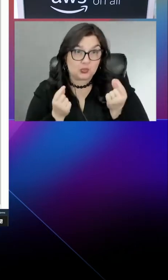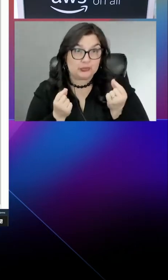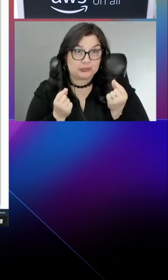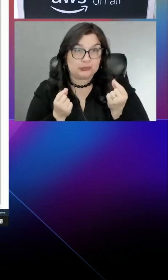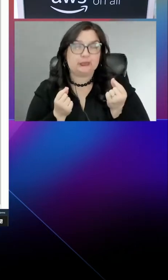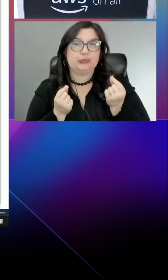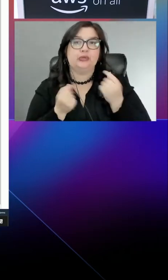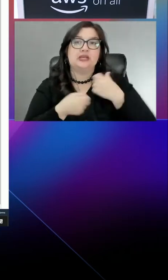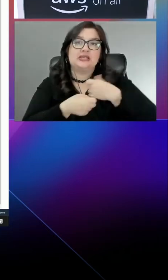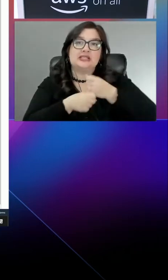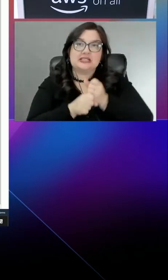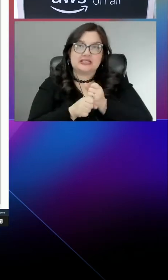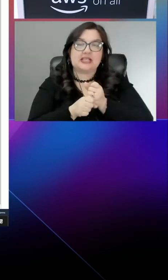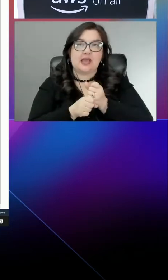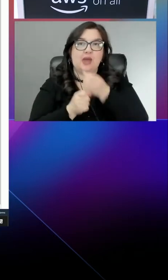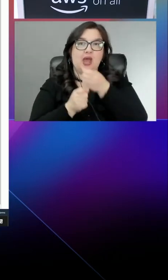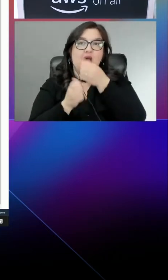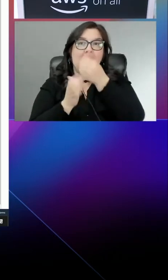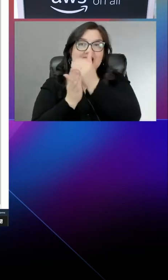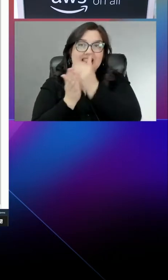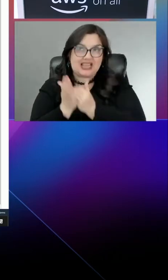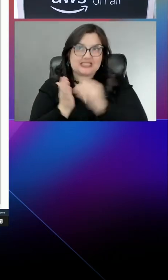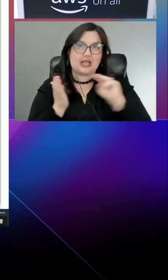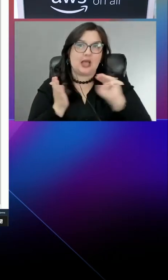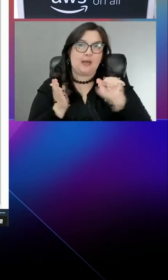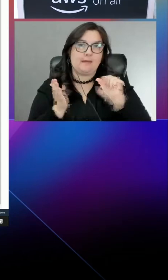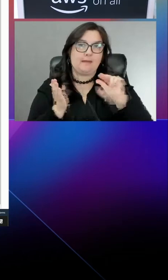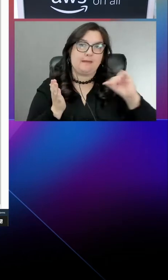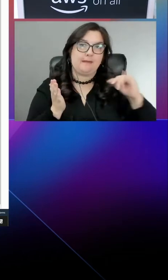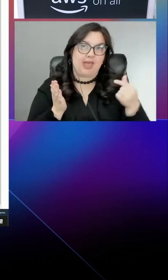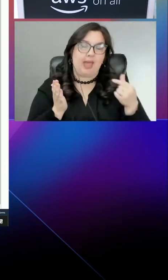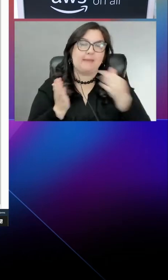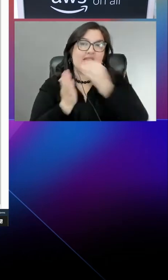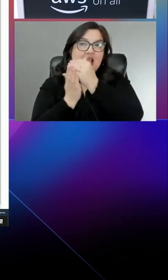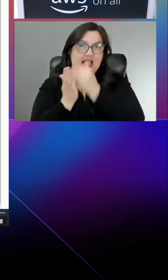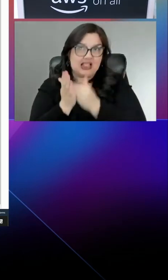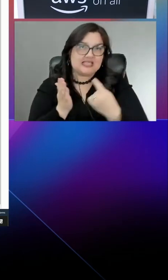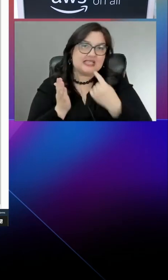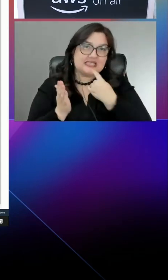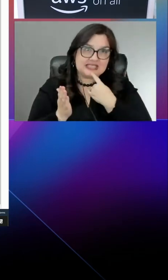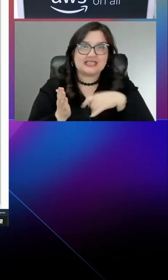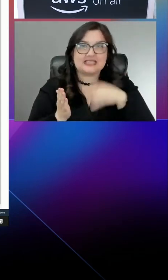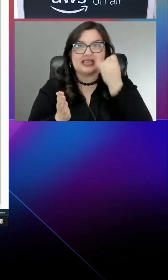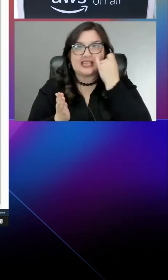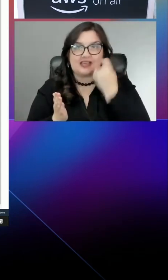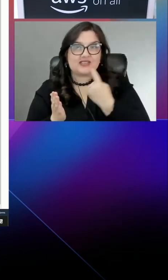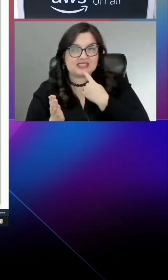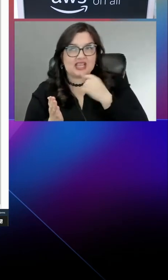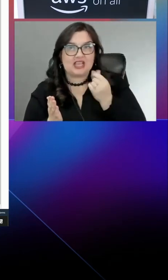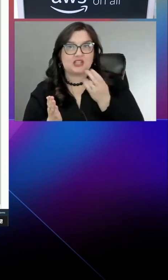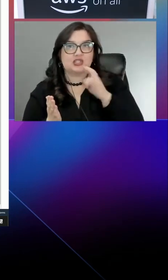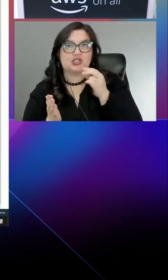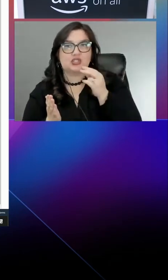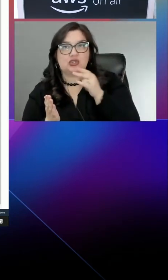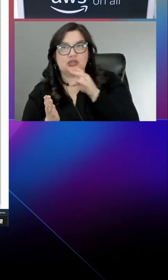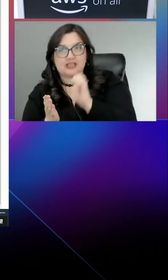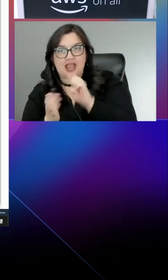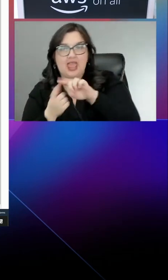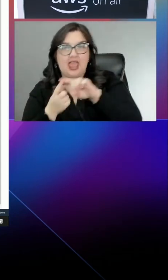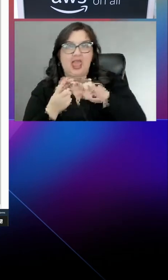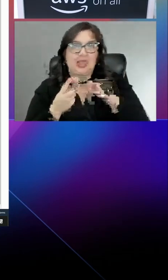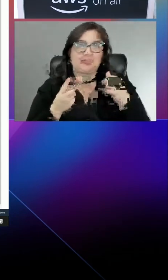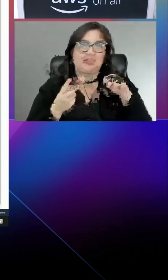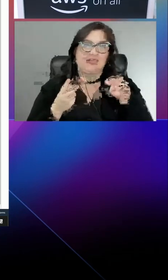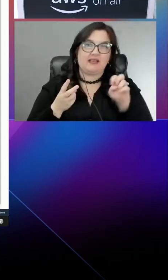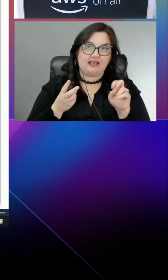synonym list and mapping list, Right. which basically says, okay, if I get the surname and the given name from Yeah. passport is equal to the first name and last